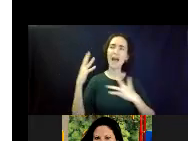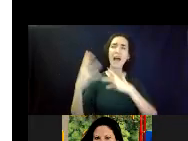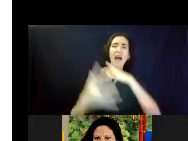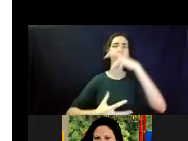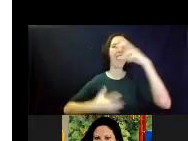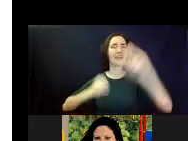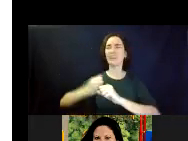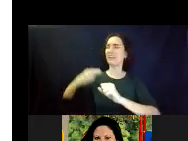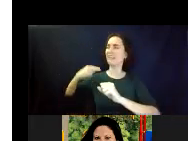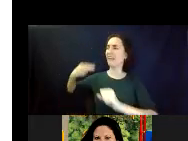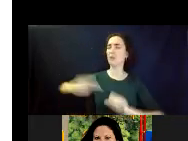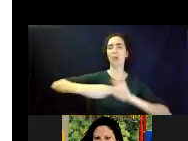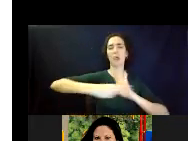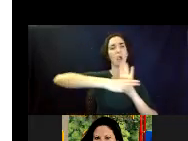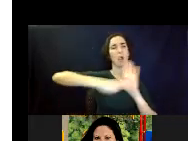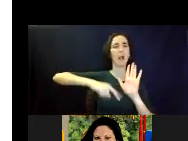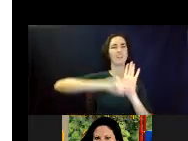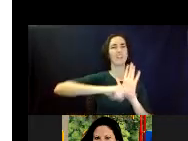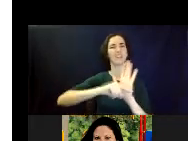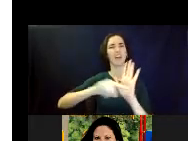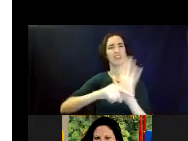of history?